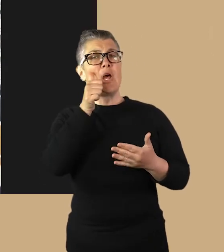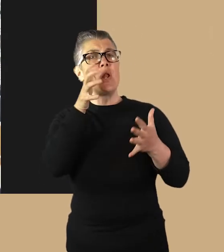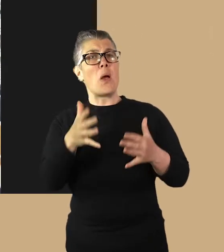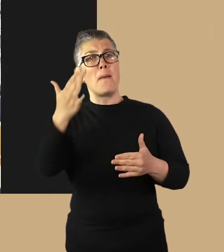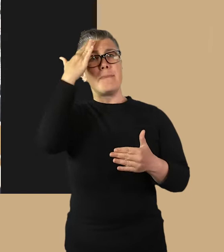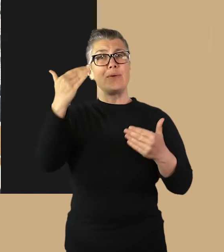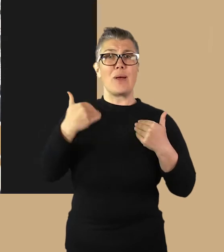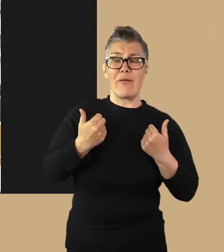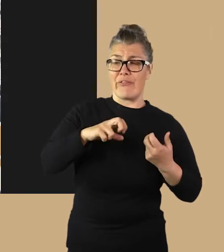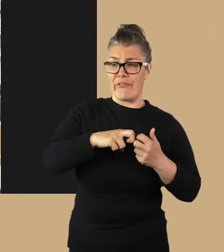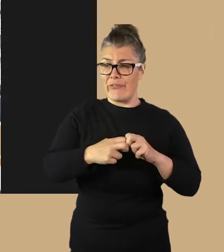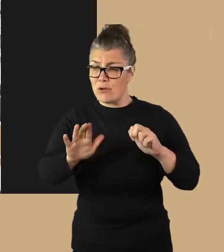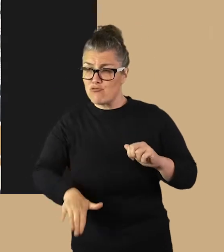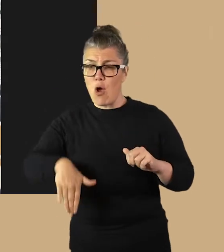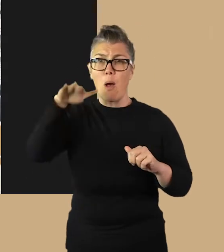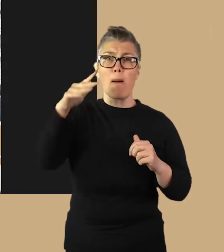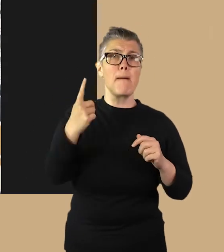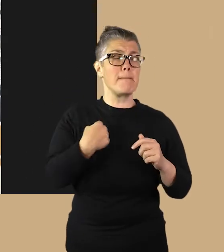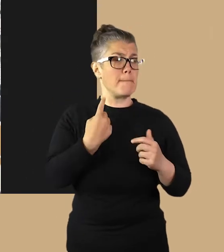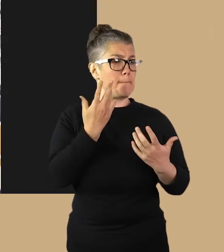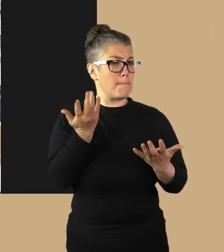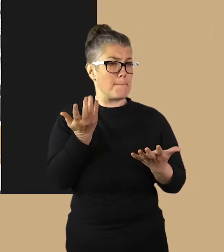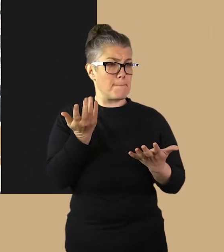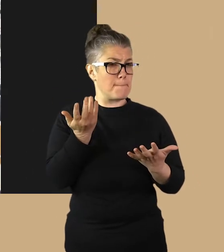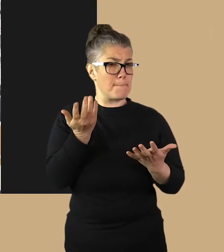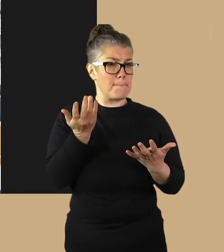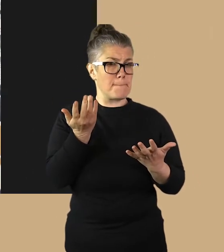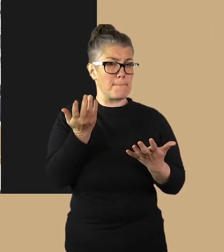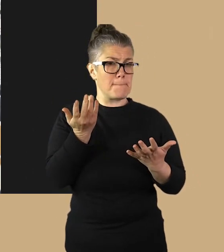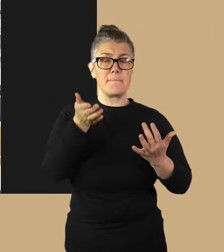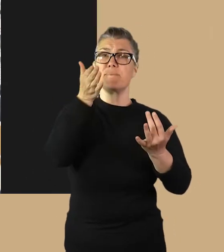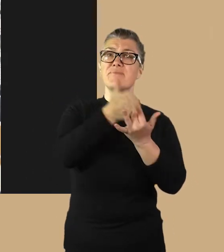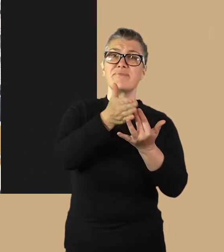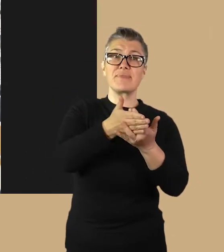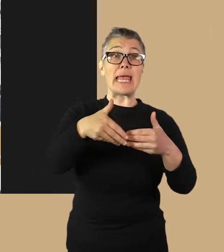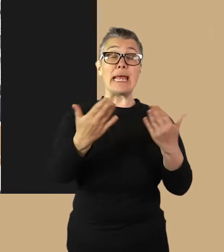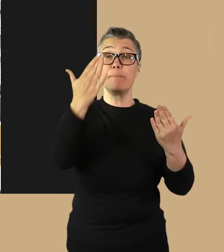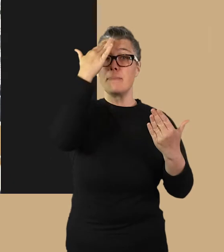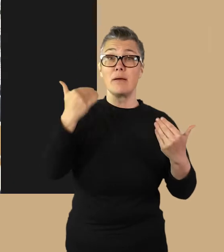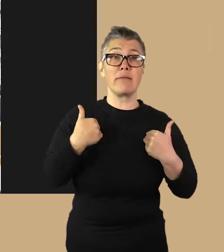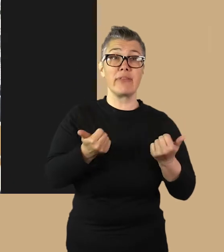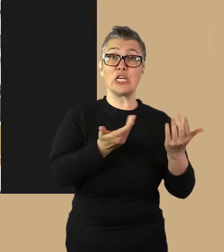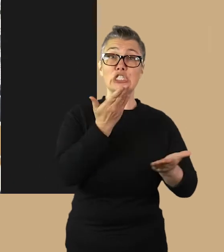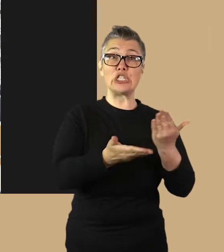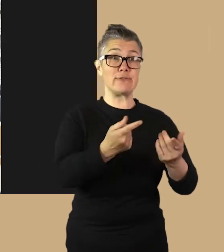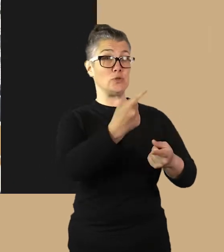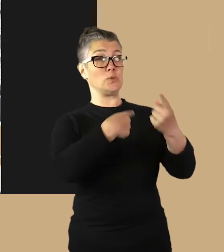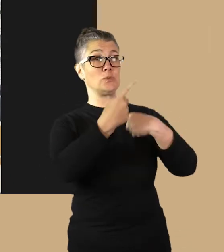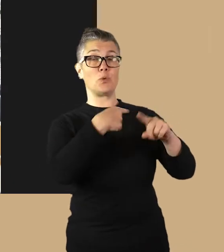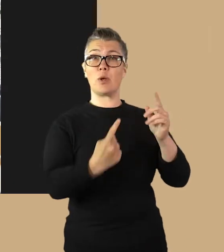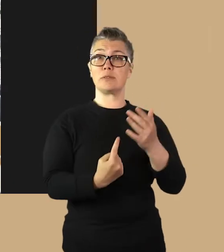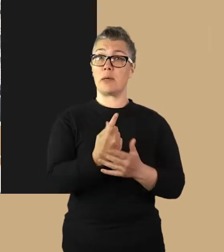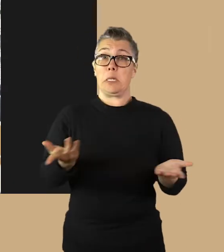because I knew I had a lot of mental health issues growing up, but I didn't have access to